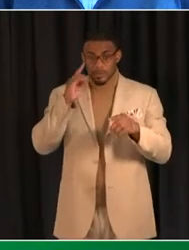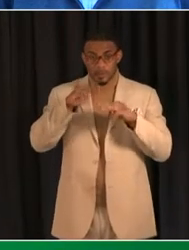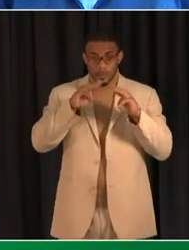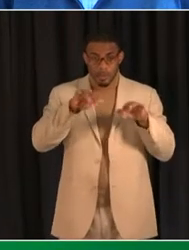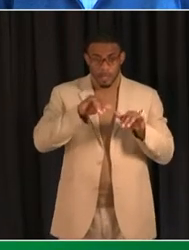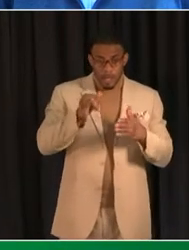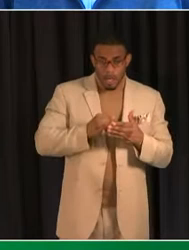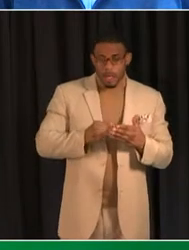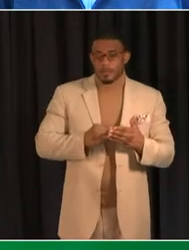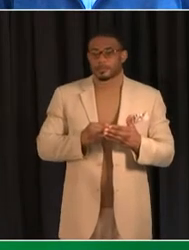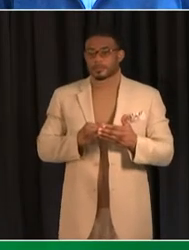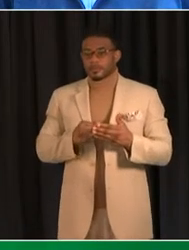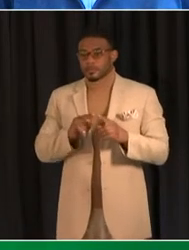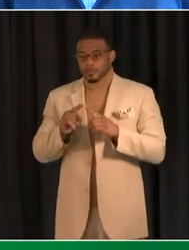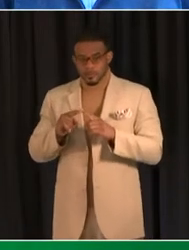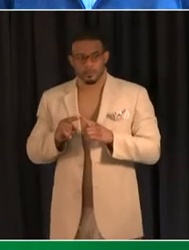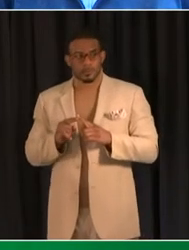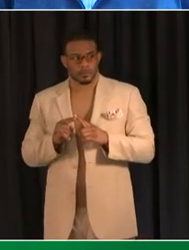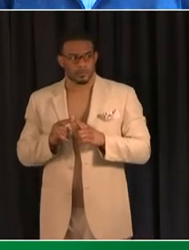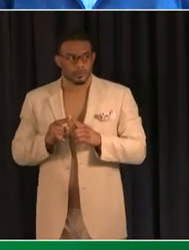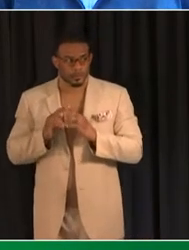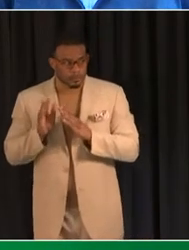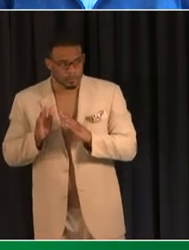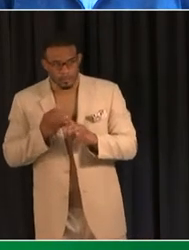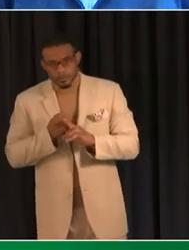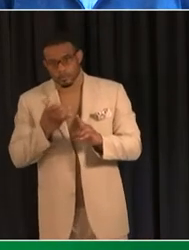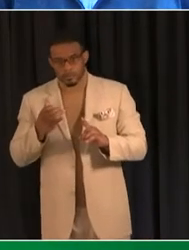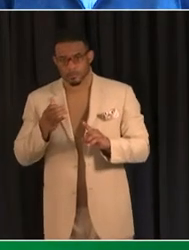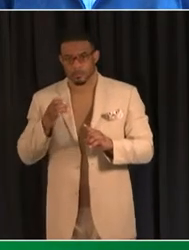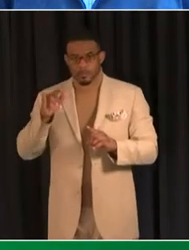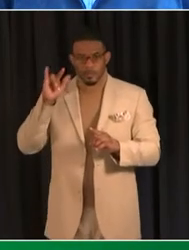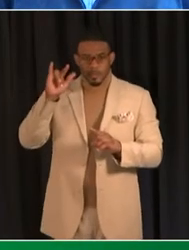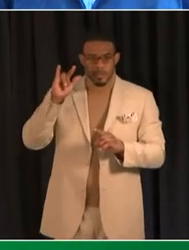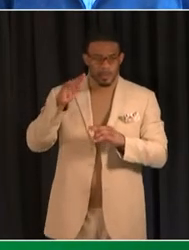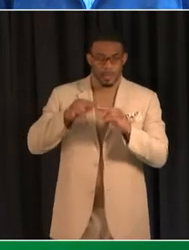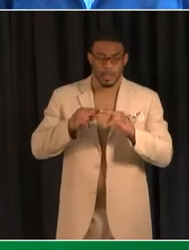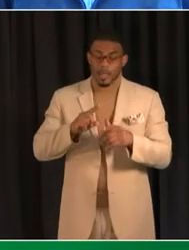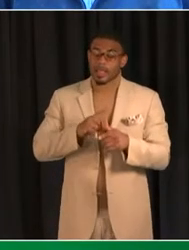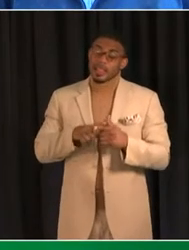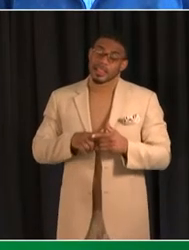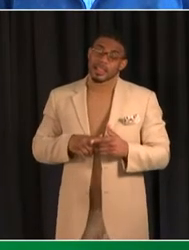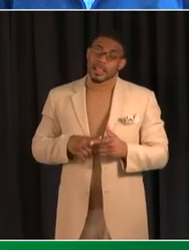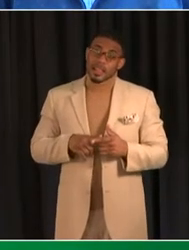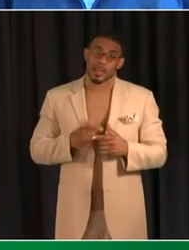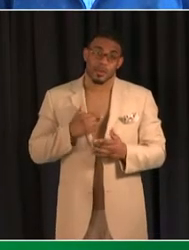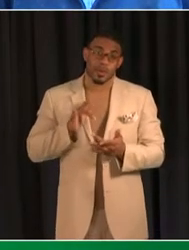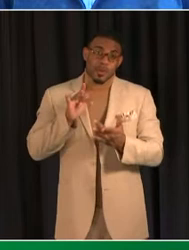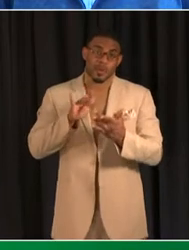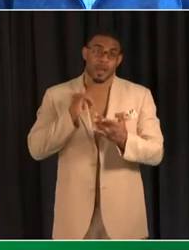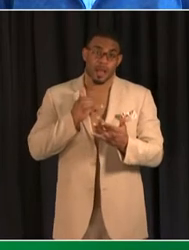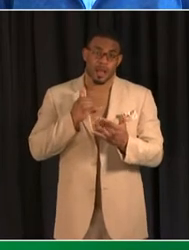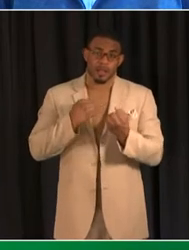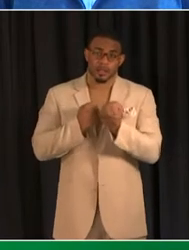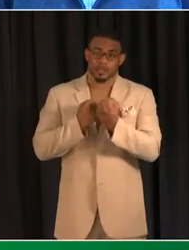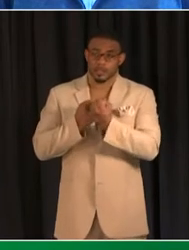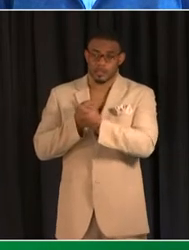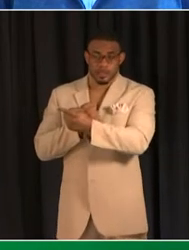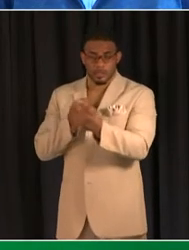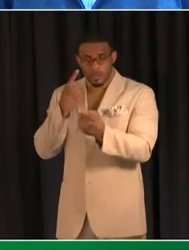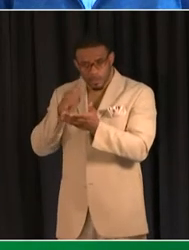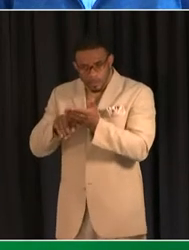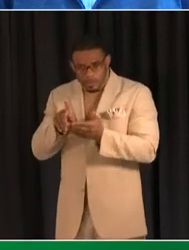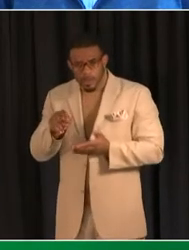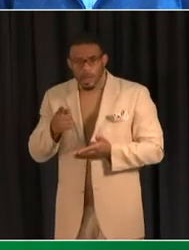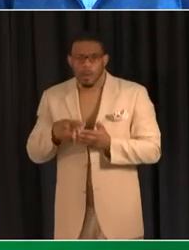in the Arts and Planet Word are planning actually are reopening. And then we reach out to our stakeholders to